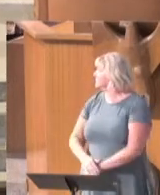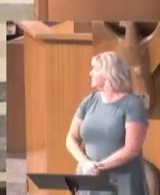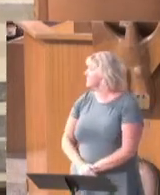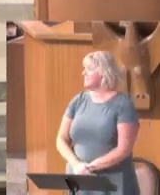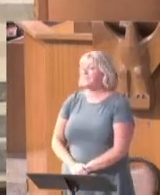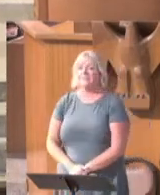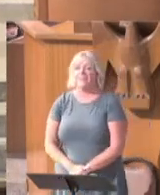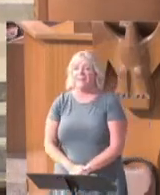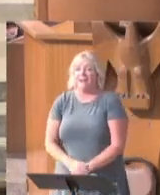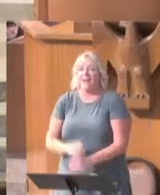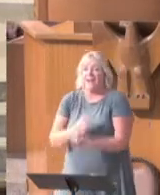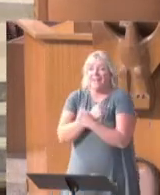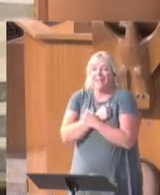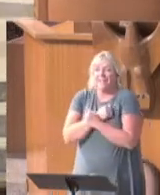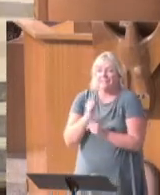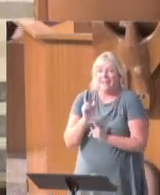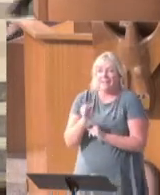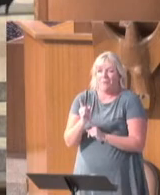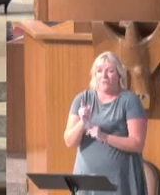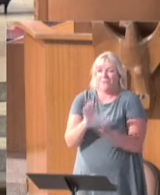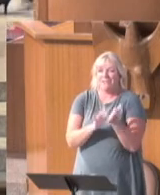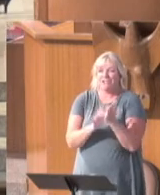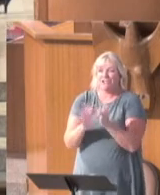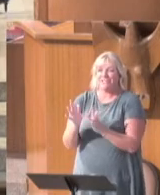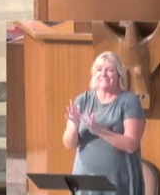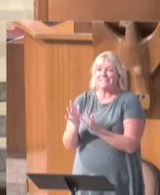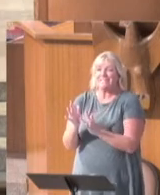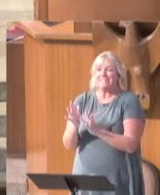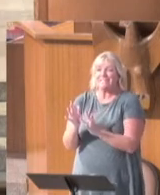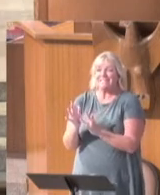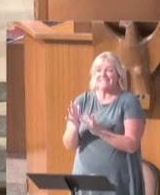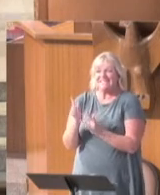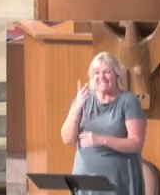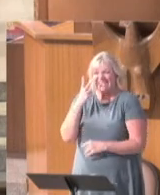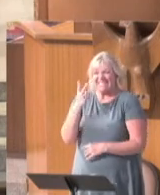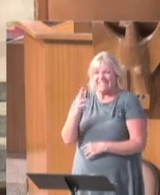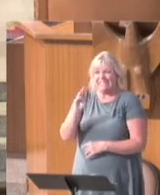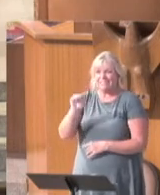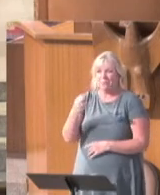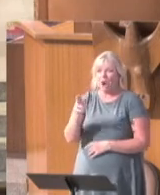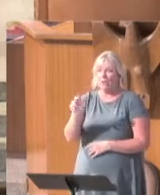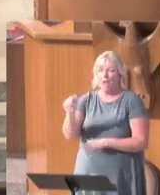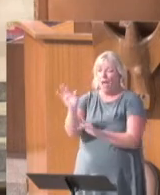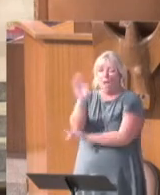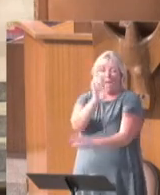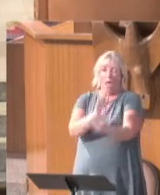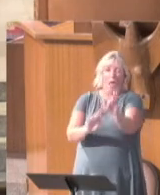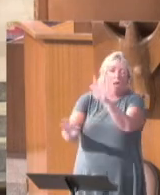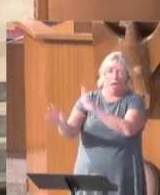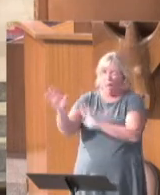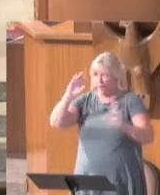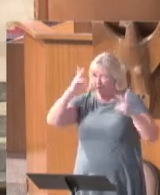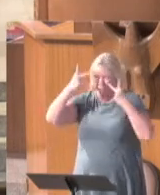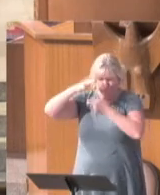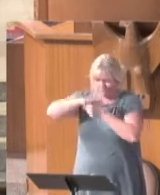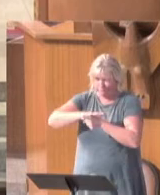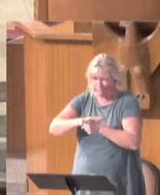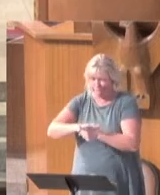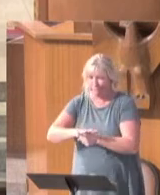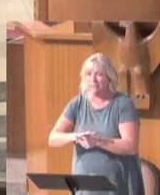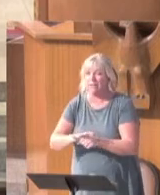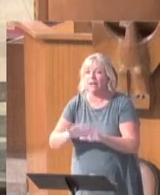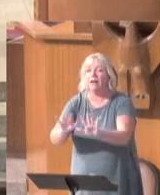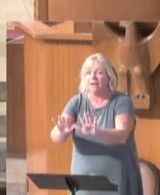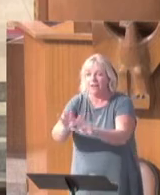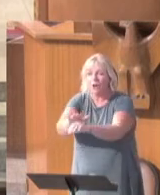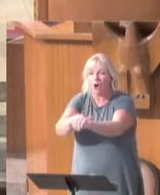I love that moment when Jesus sees Martha spiraling out of anxiety and stress. And he calls